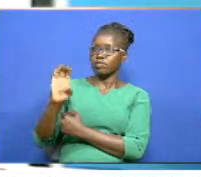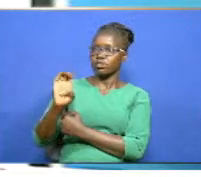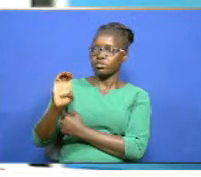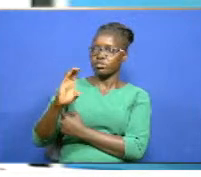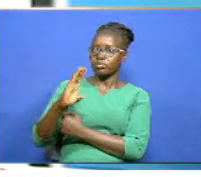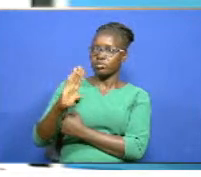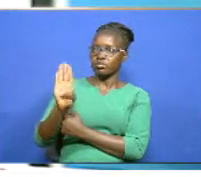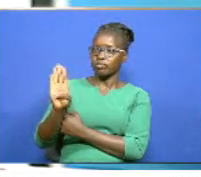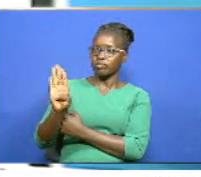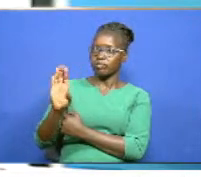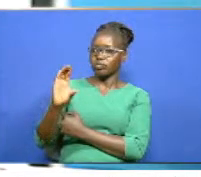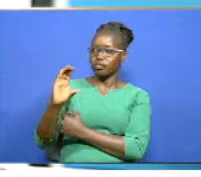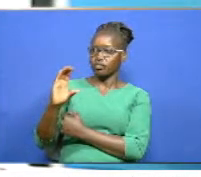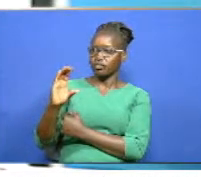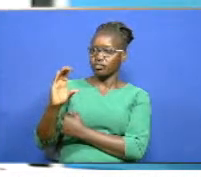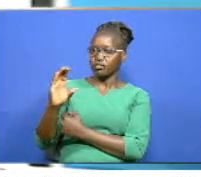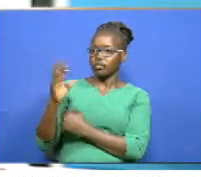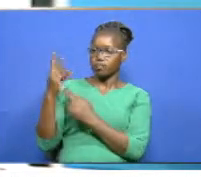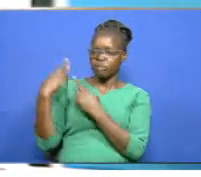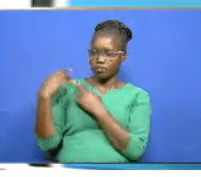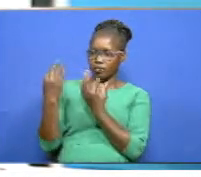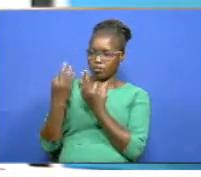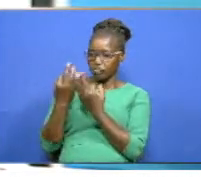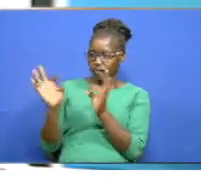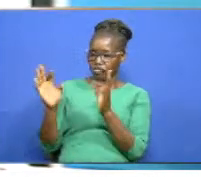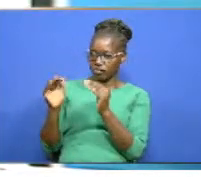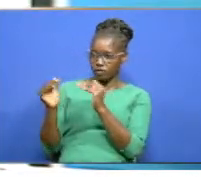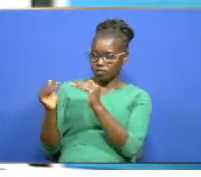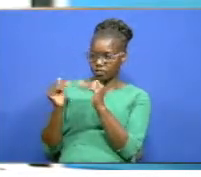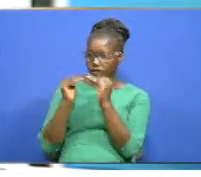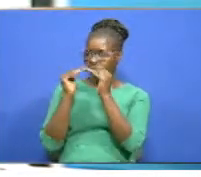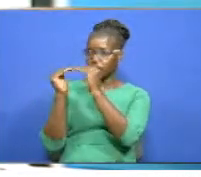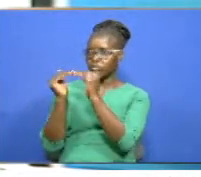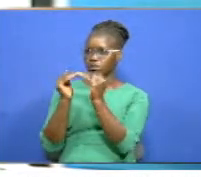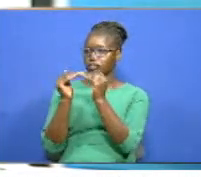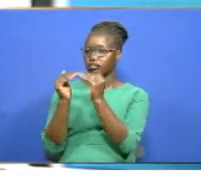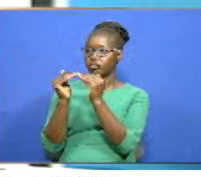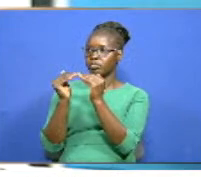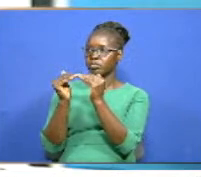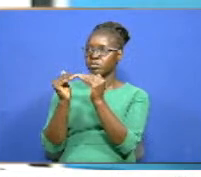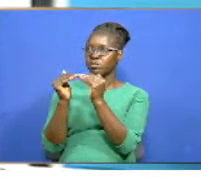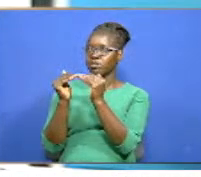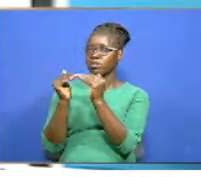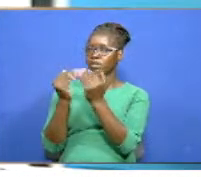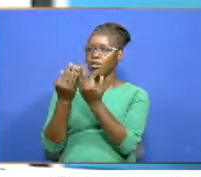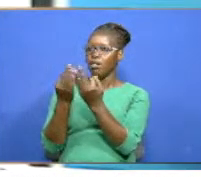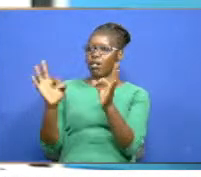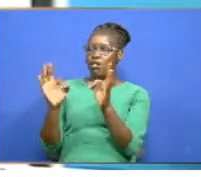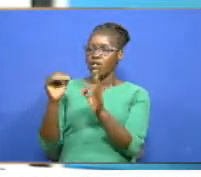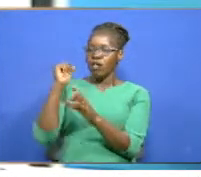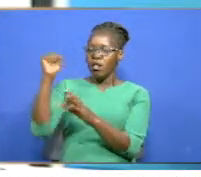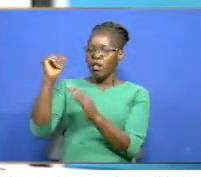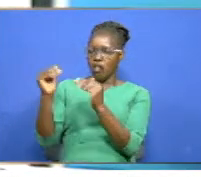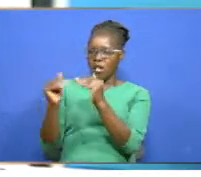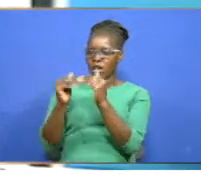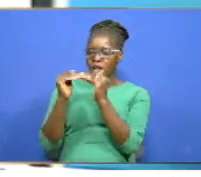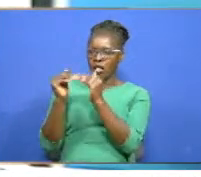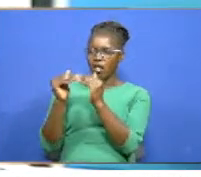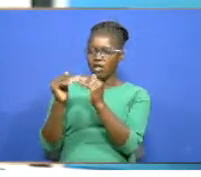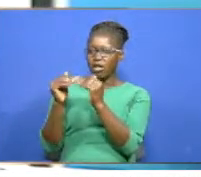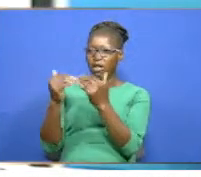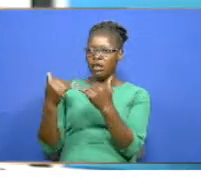be to ensure that there is a free level play for a free political level play for all